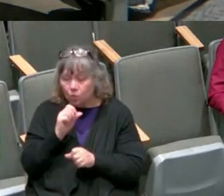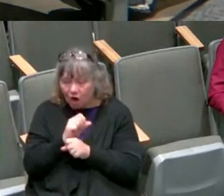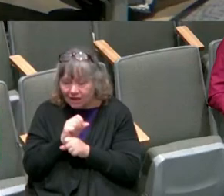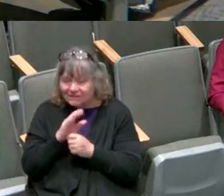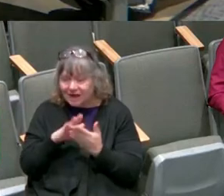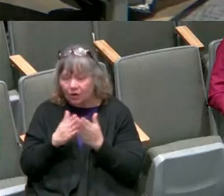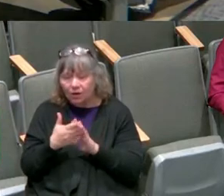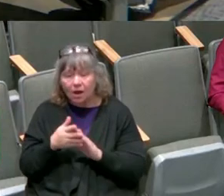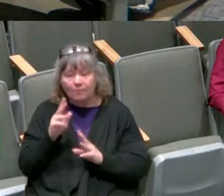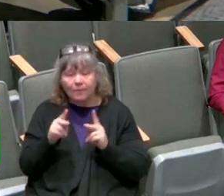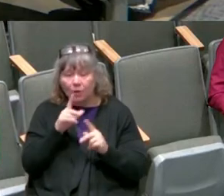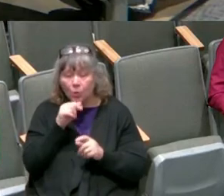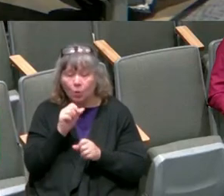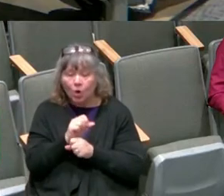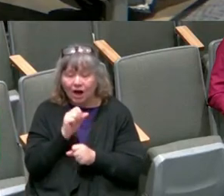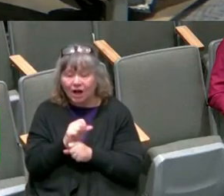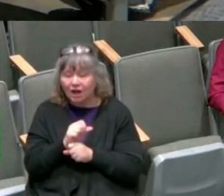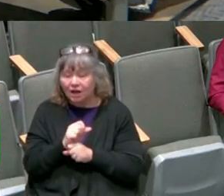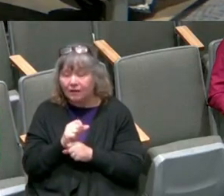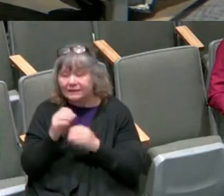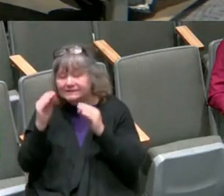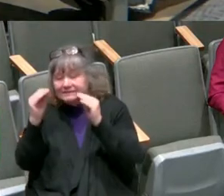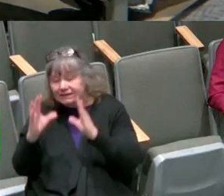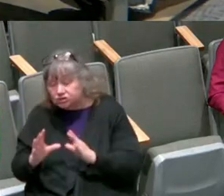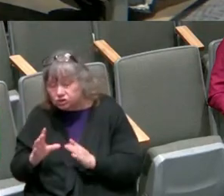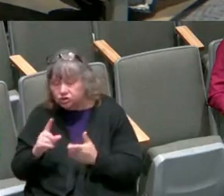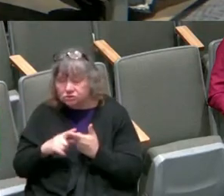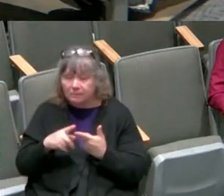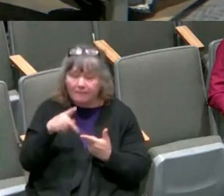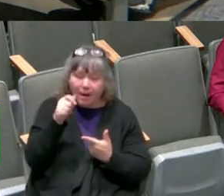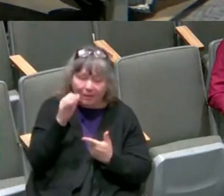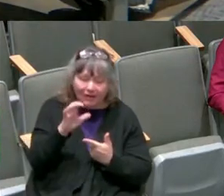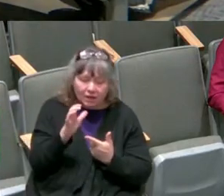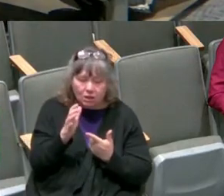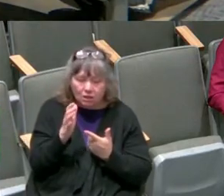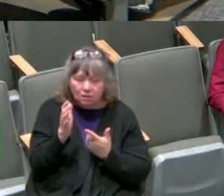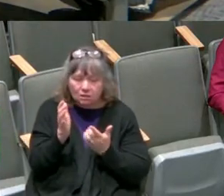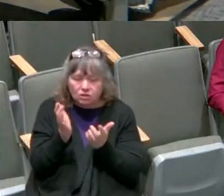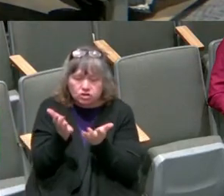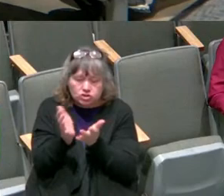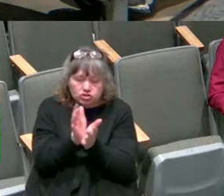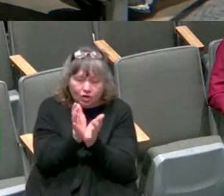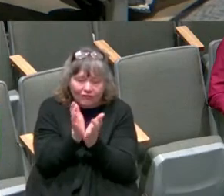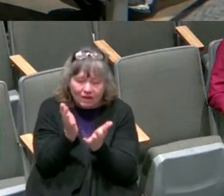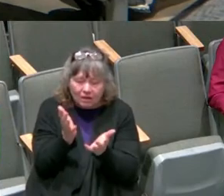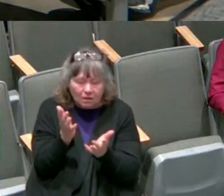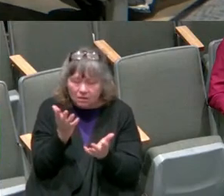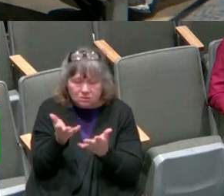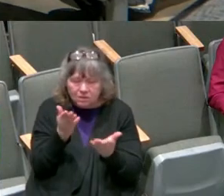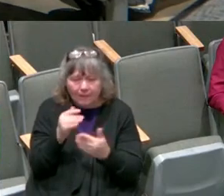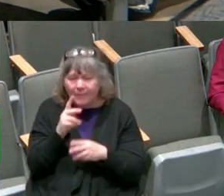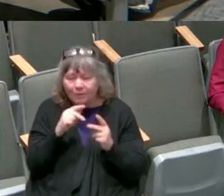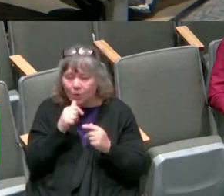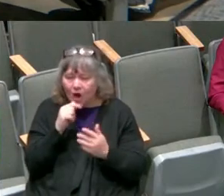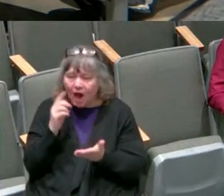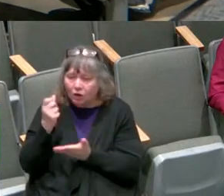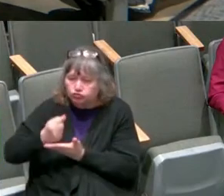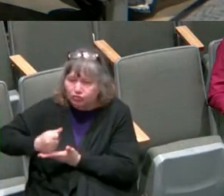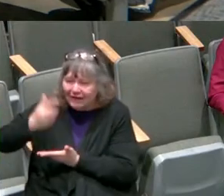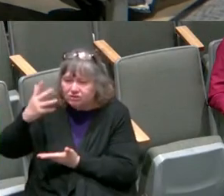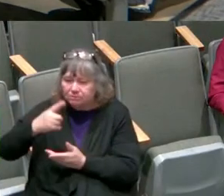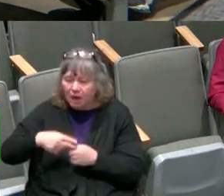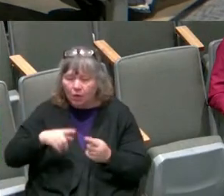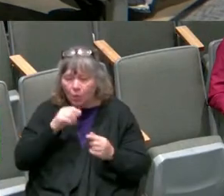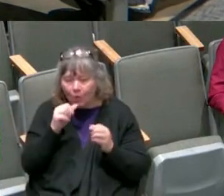who do work as public servants teachers all sorts of um not the most affluent in town but